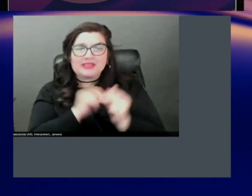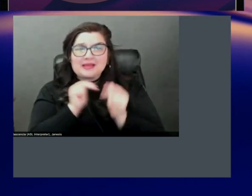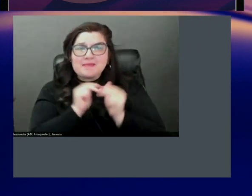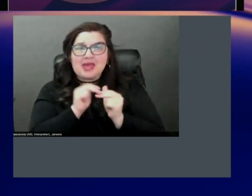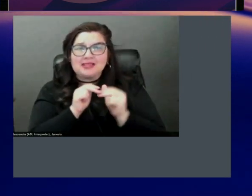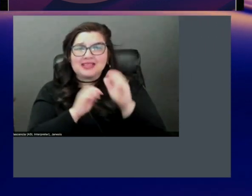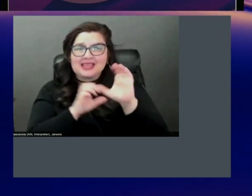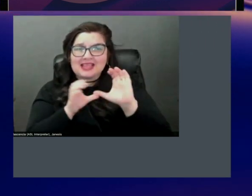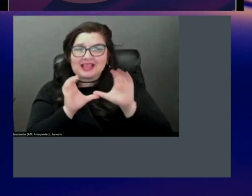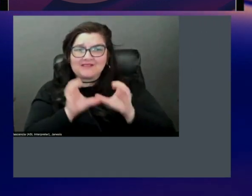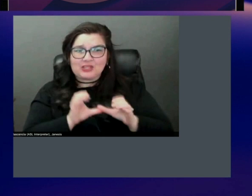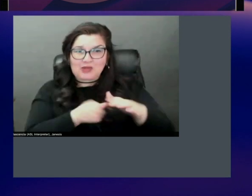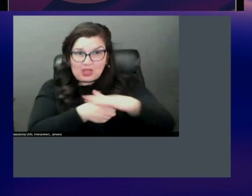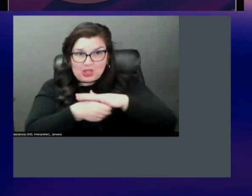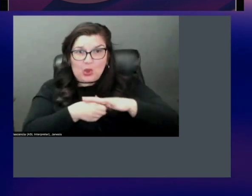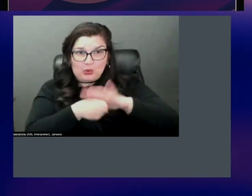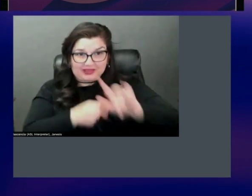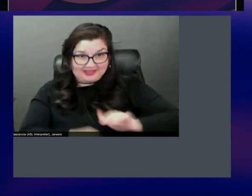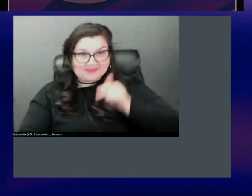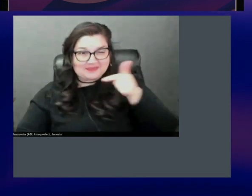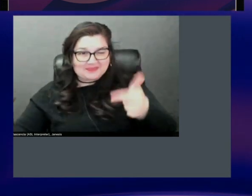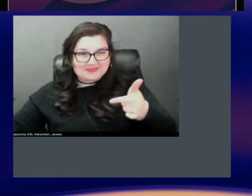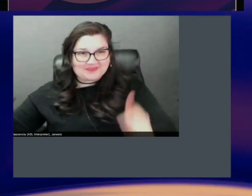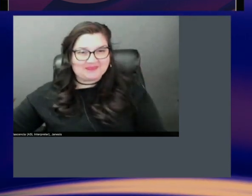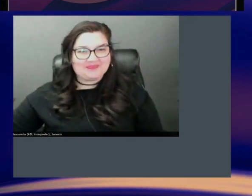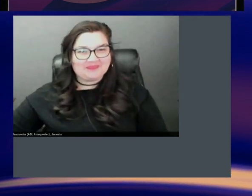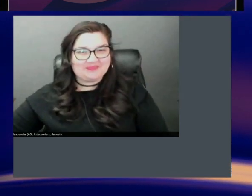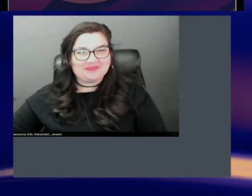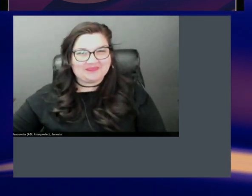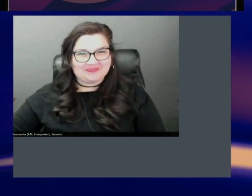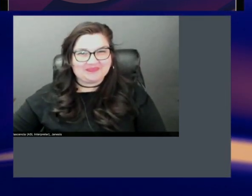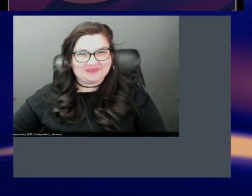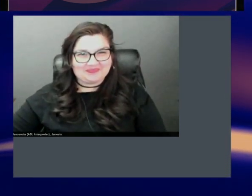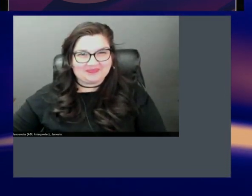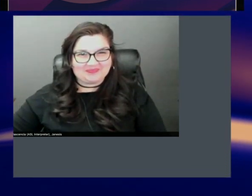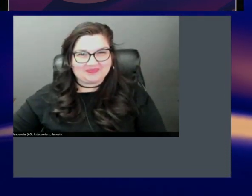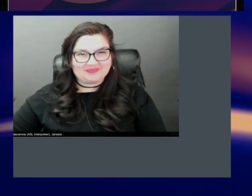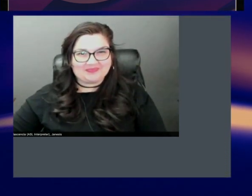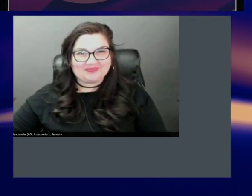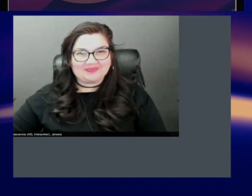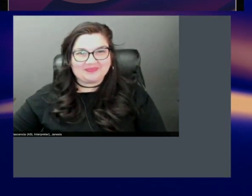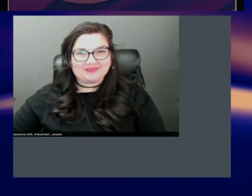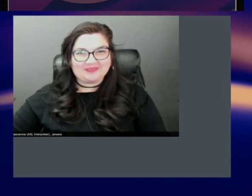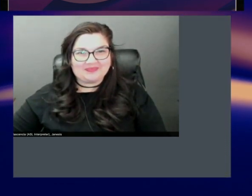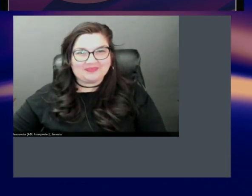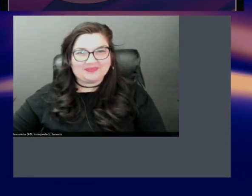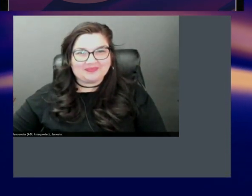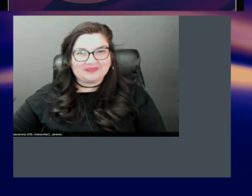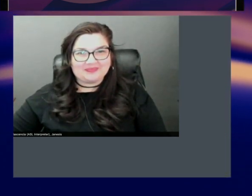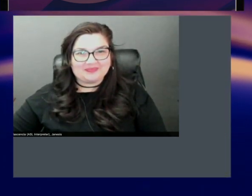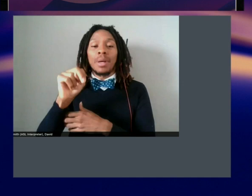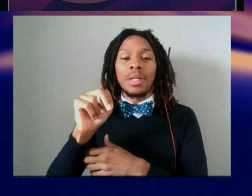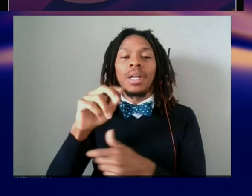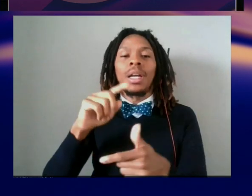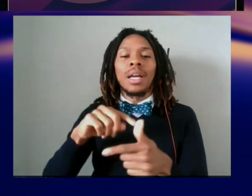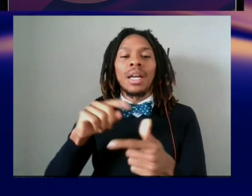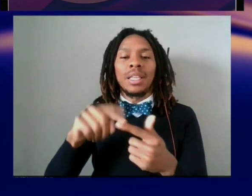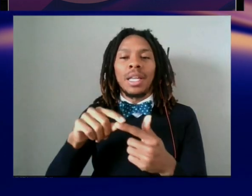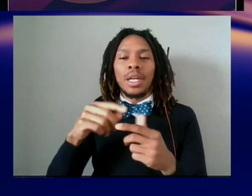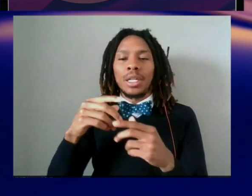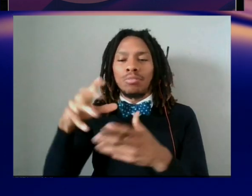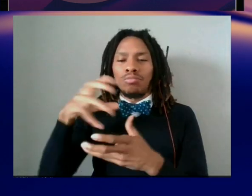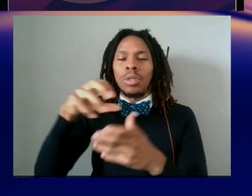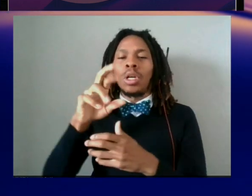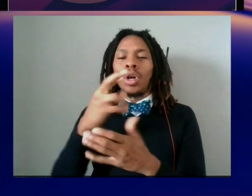it's doing is it's preparing to send information up to CloudFormation so that it can essentially spin up those resources for you, and you can